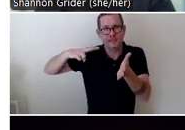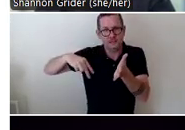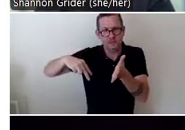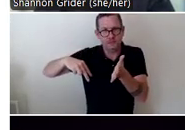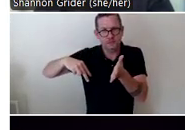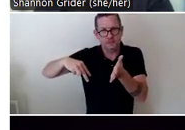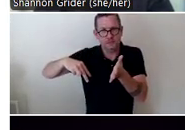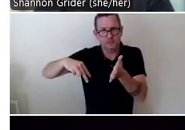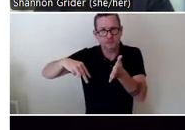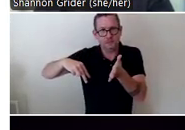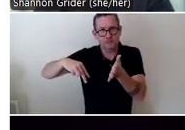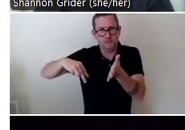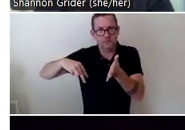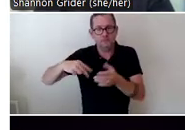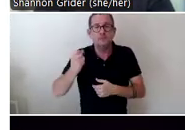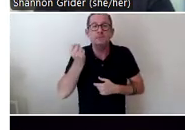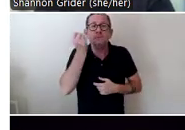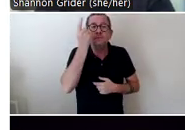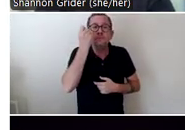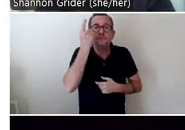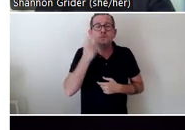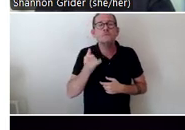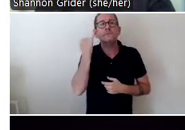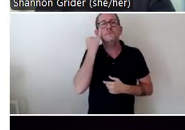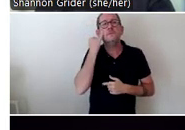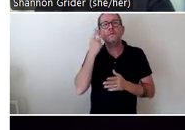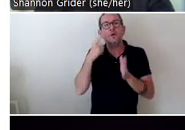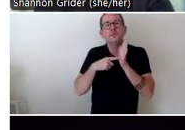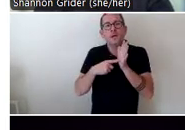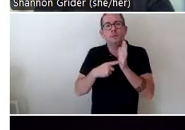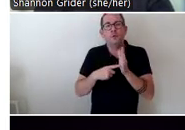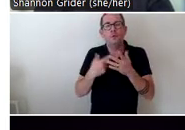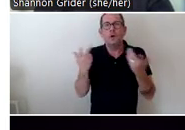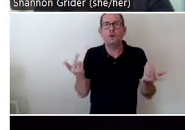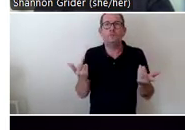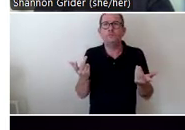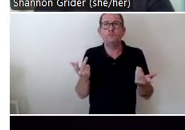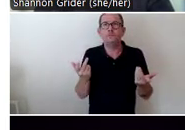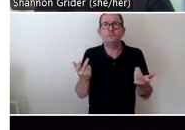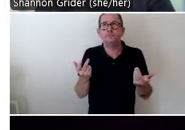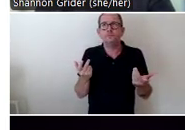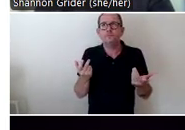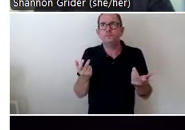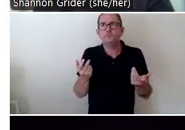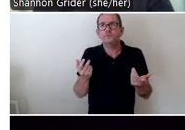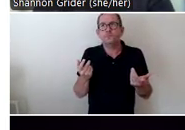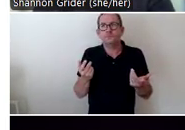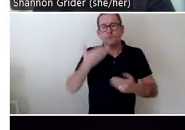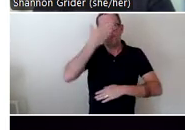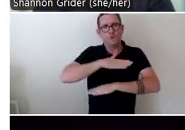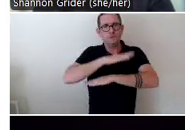Try to make sure that it's easy to read by using contrasting paper and ink color.